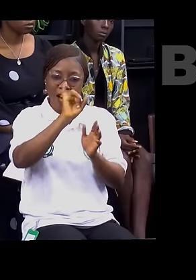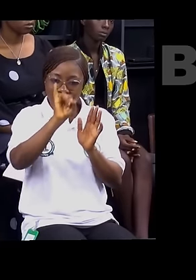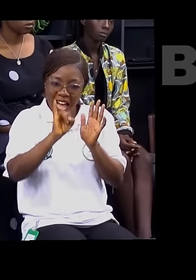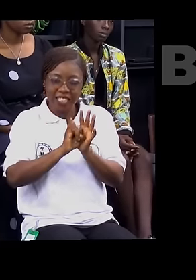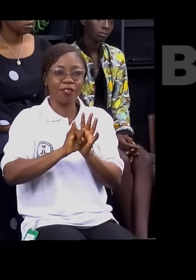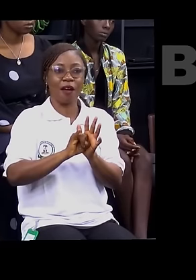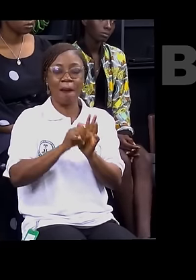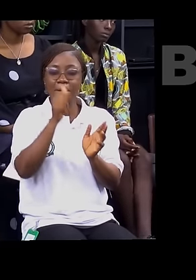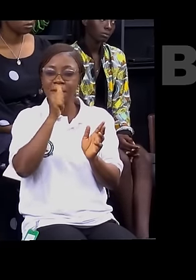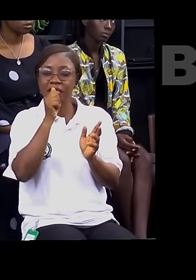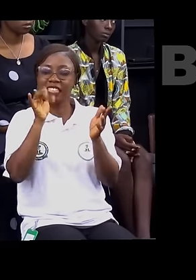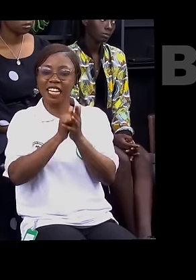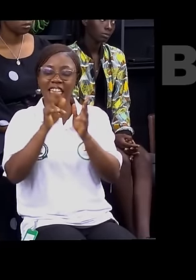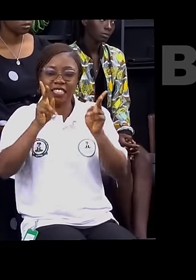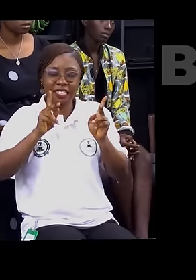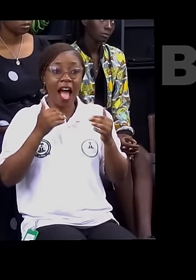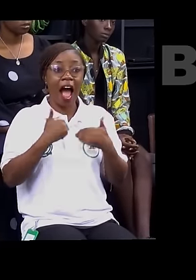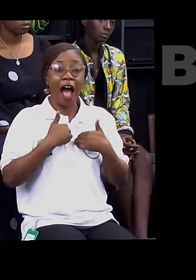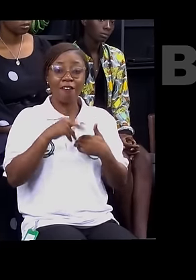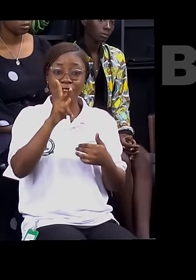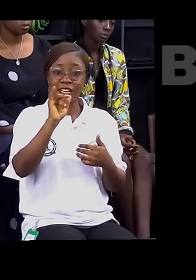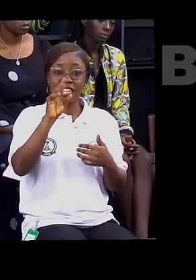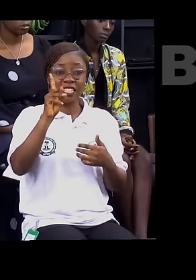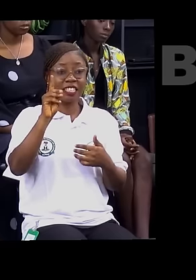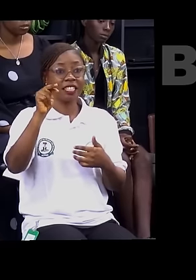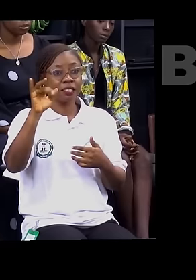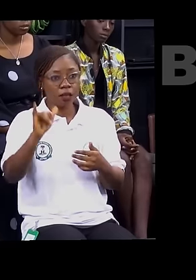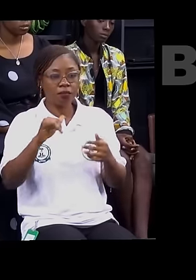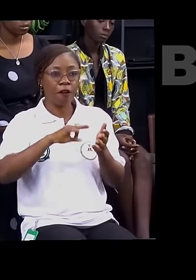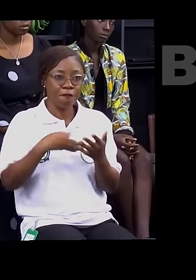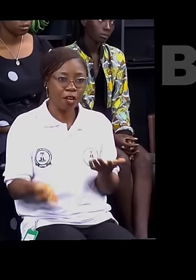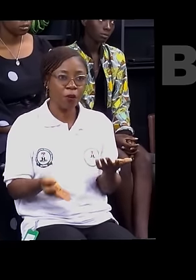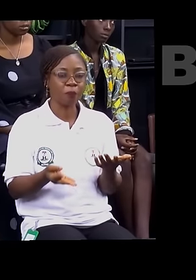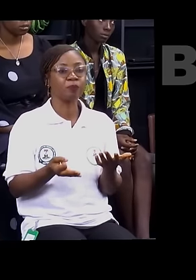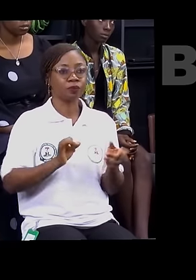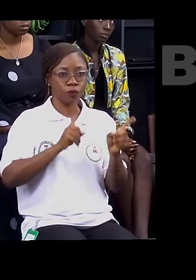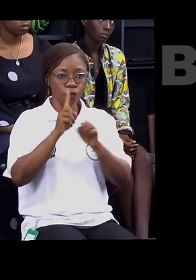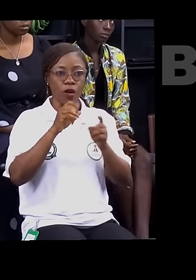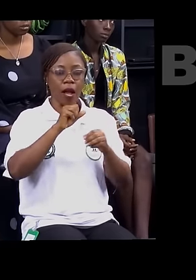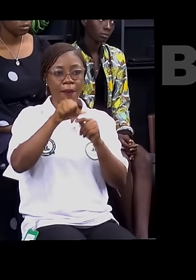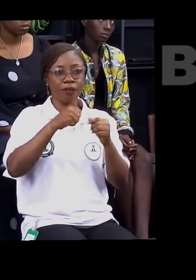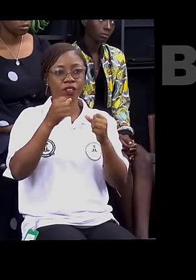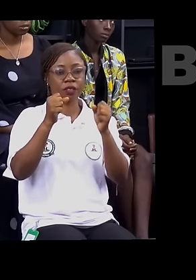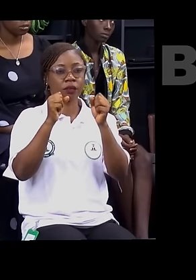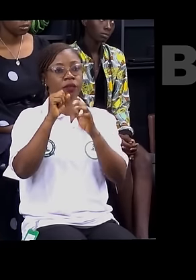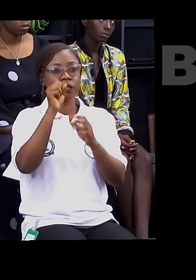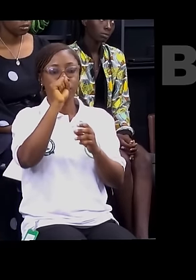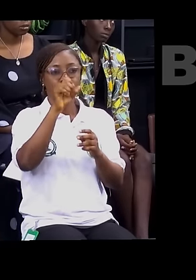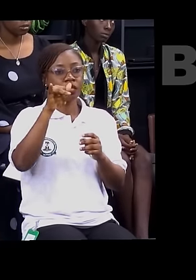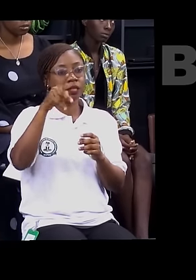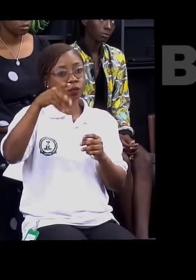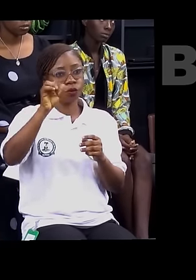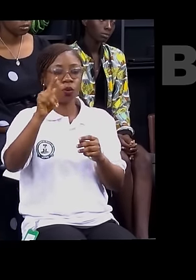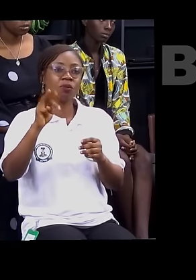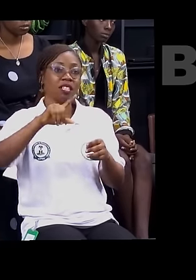identifying patients that have kidney failure. I will talk about the symptoms later. But it's important to know that the kidney